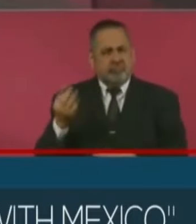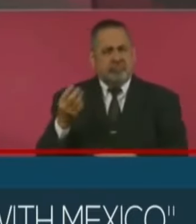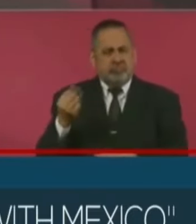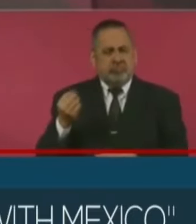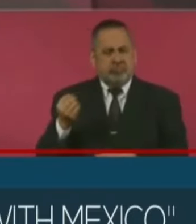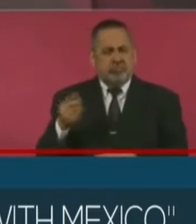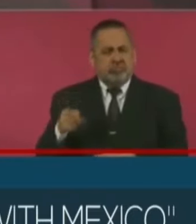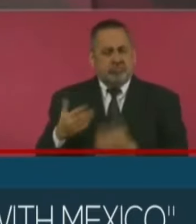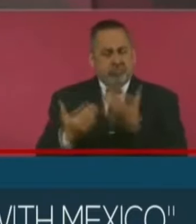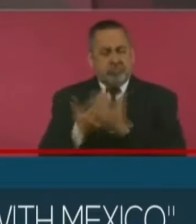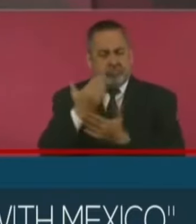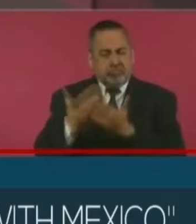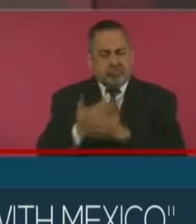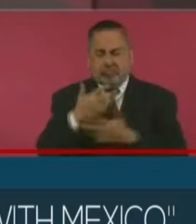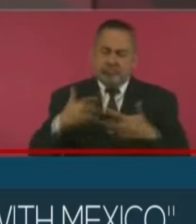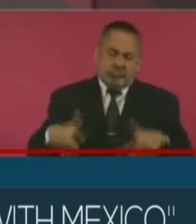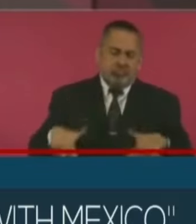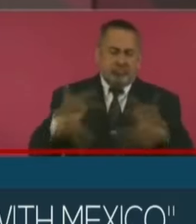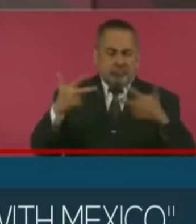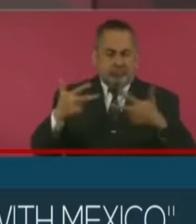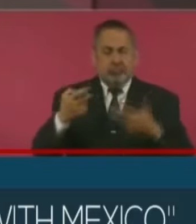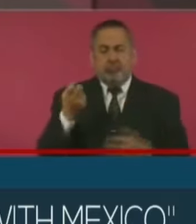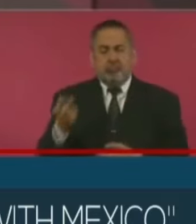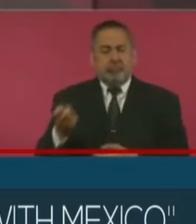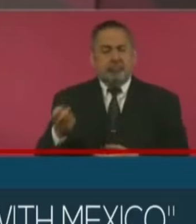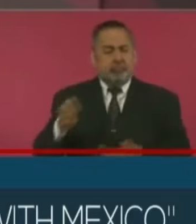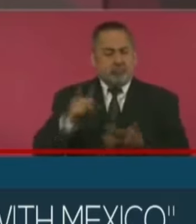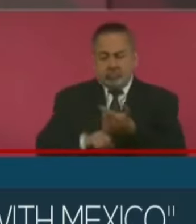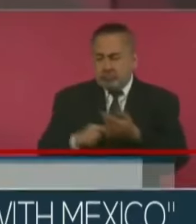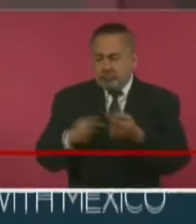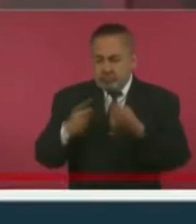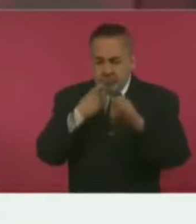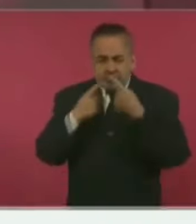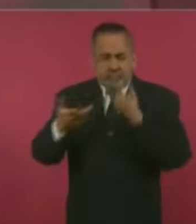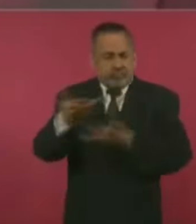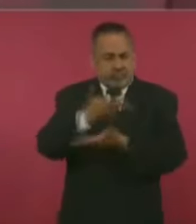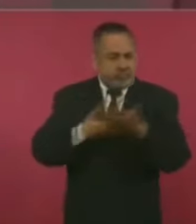De la mañana esta videoconferencia.